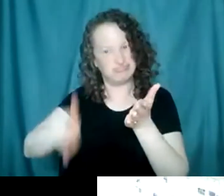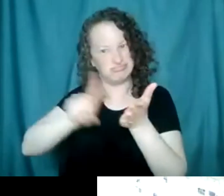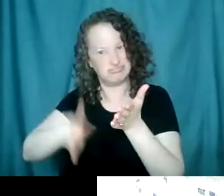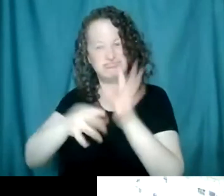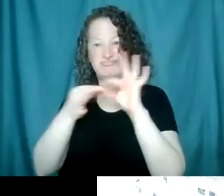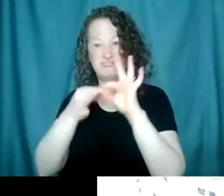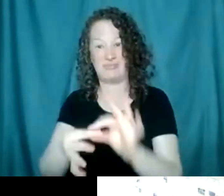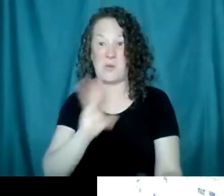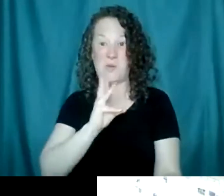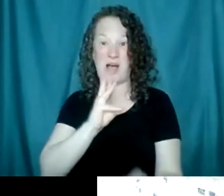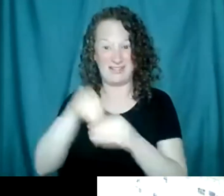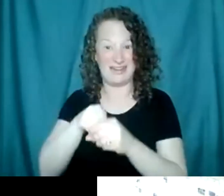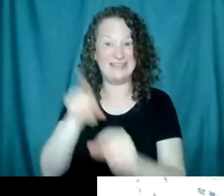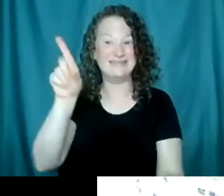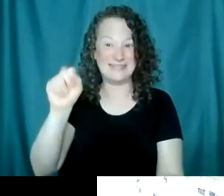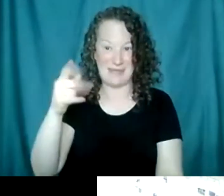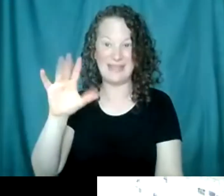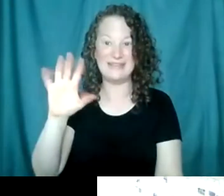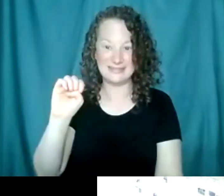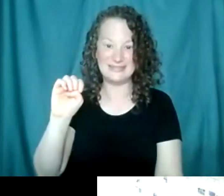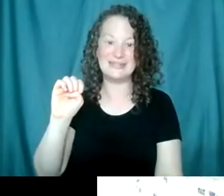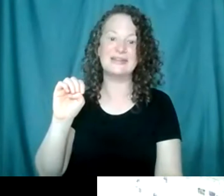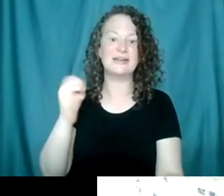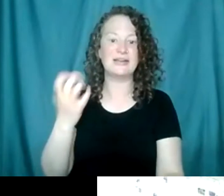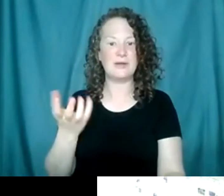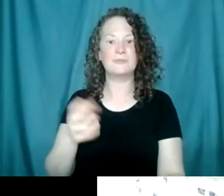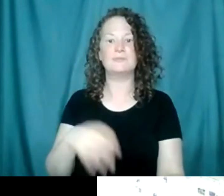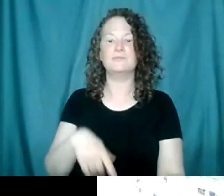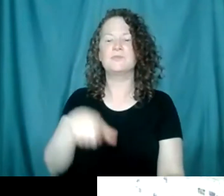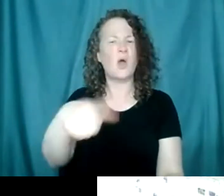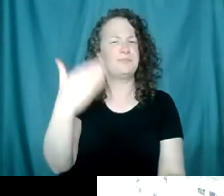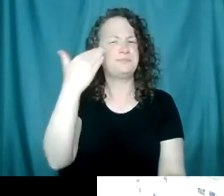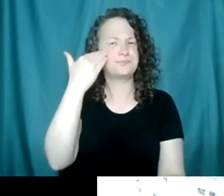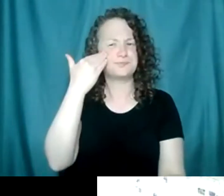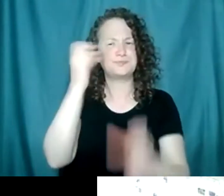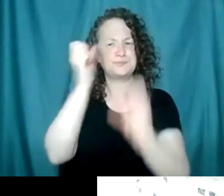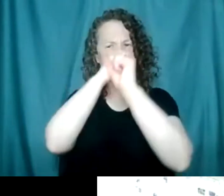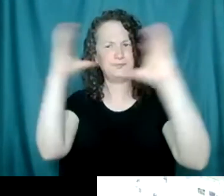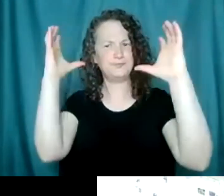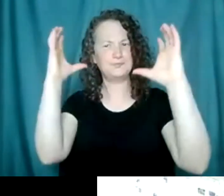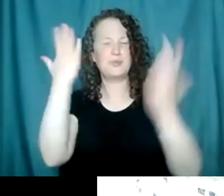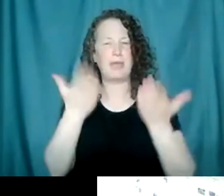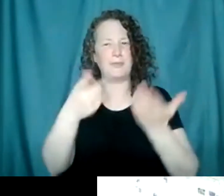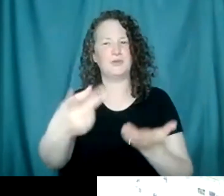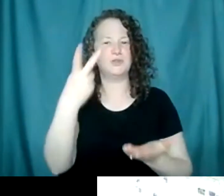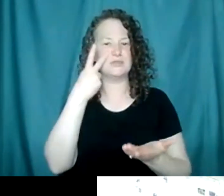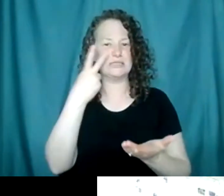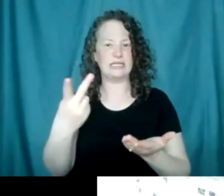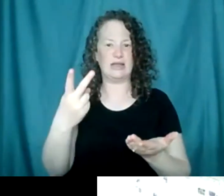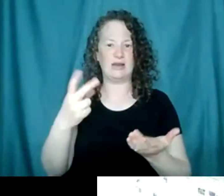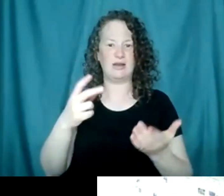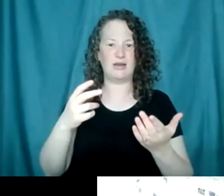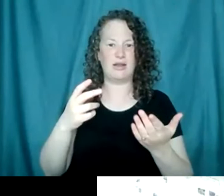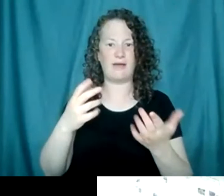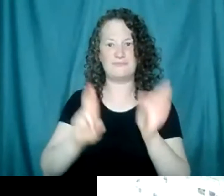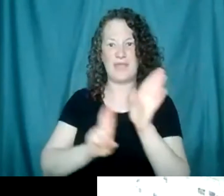that water moves through the pipe, you know, like you might have seen like astronauts